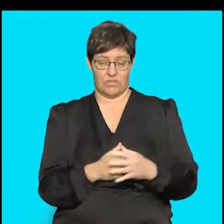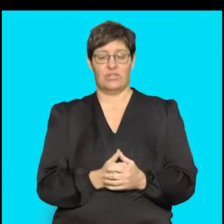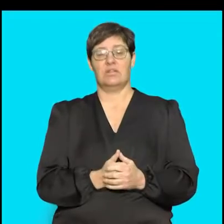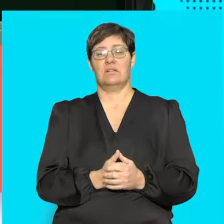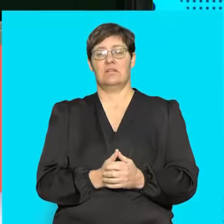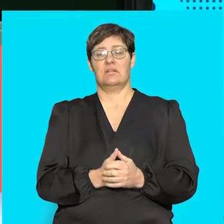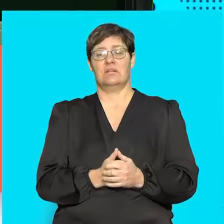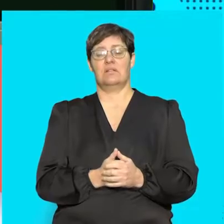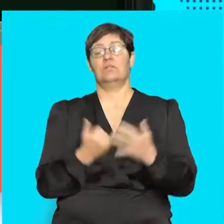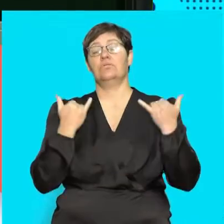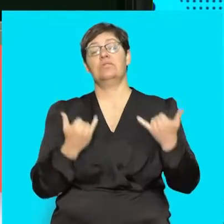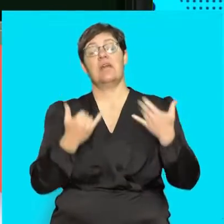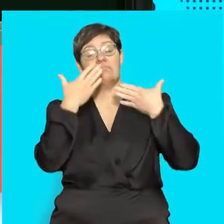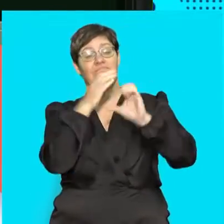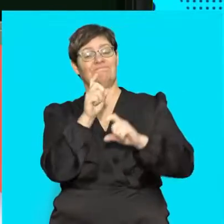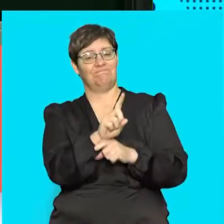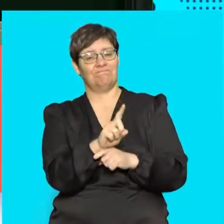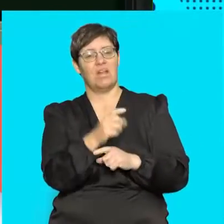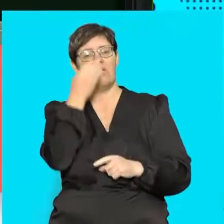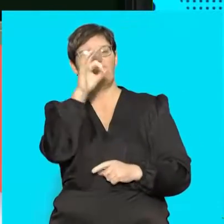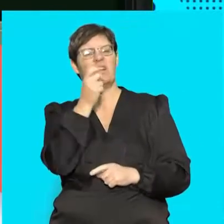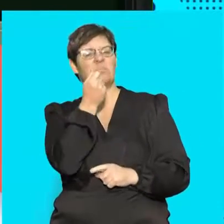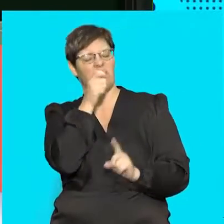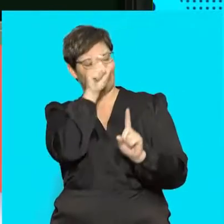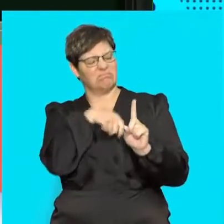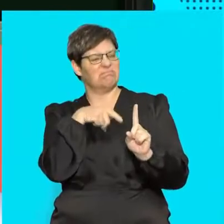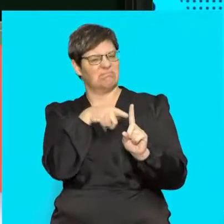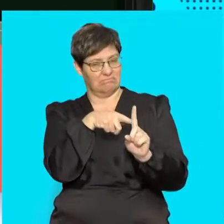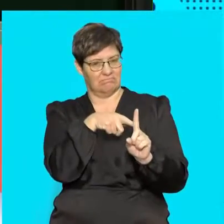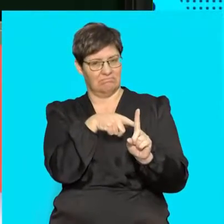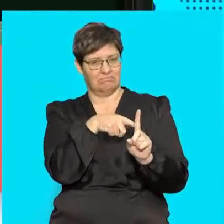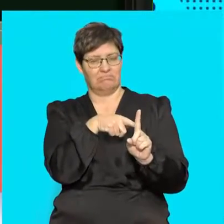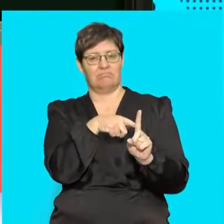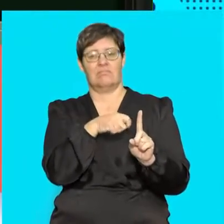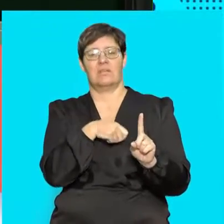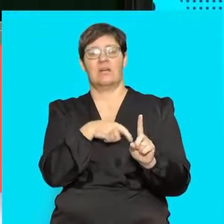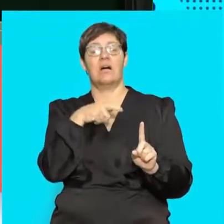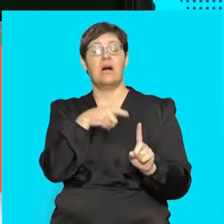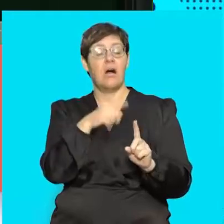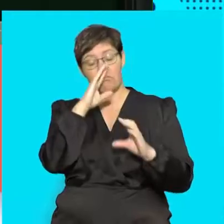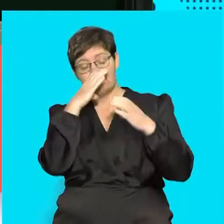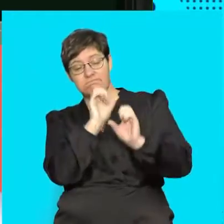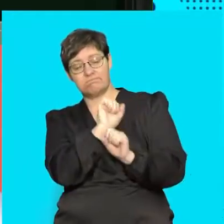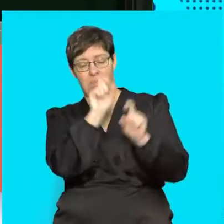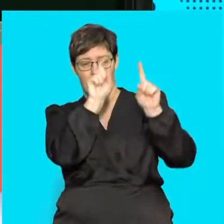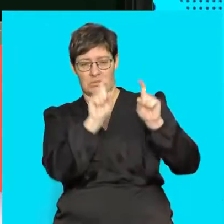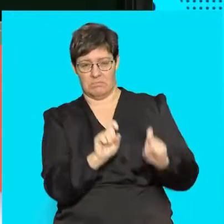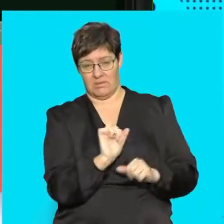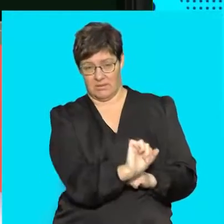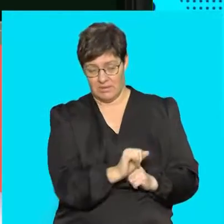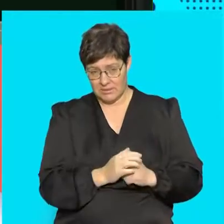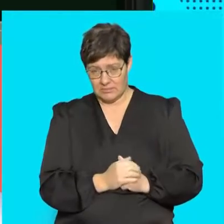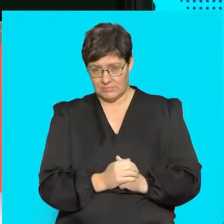do today is, like I said, we're going to look at the Frenchman's work, Le Chatelier, and we're going to look